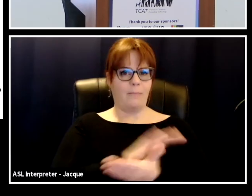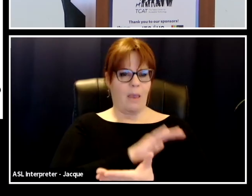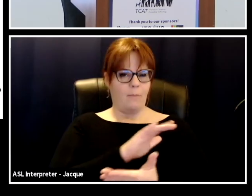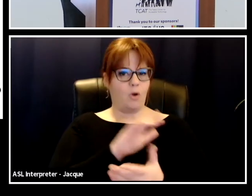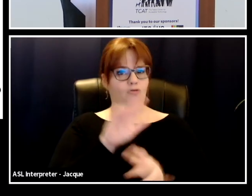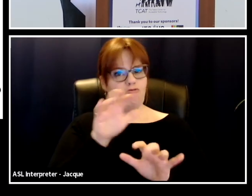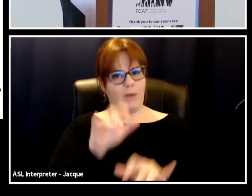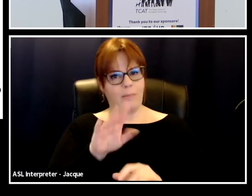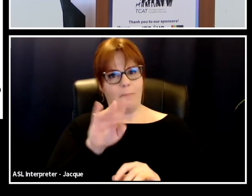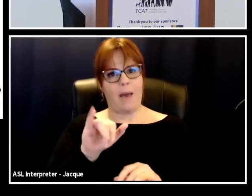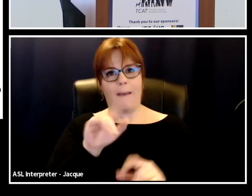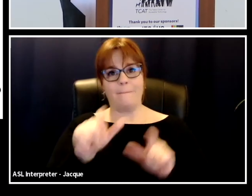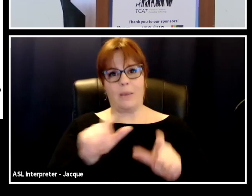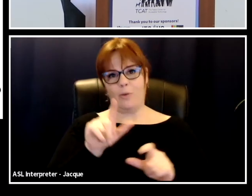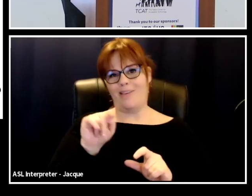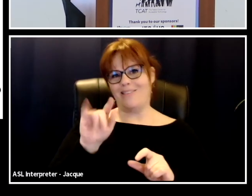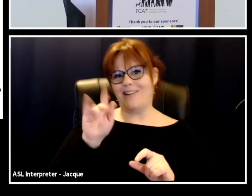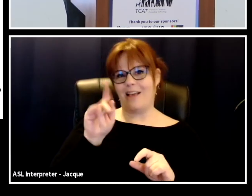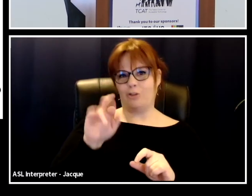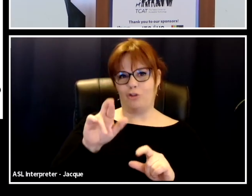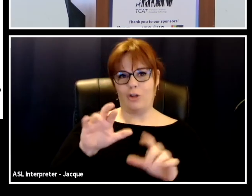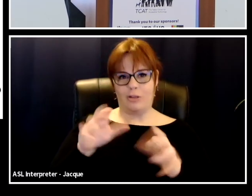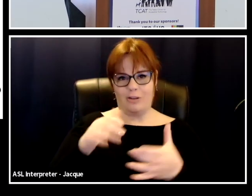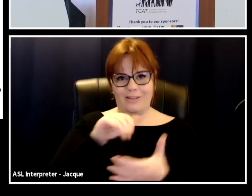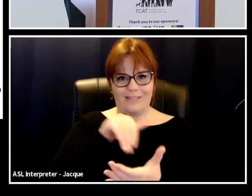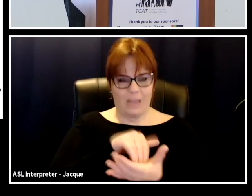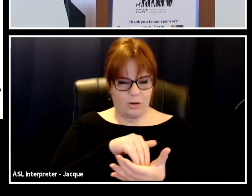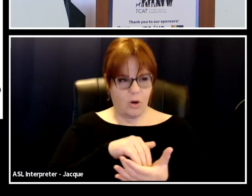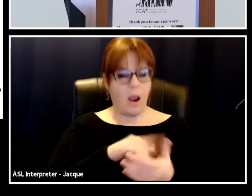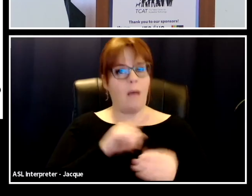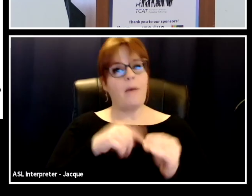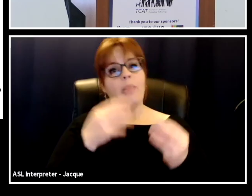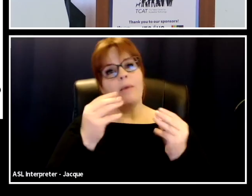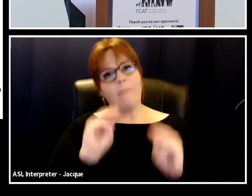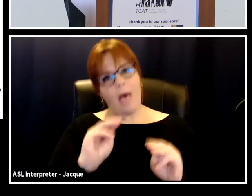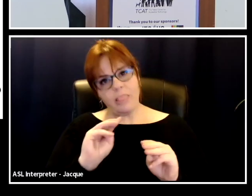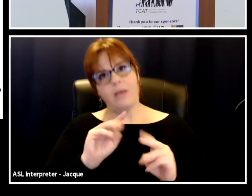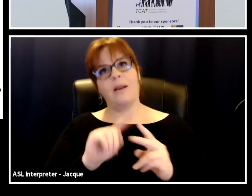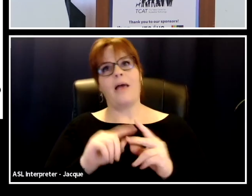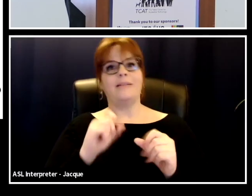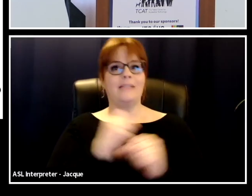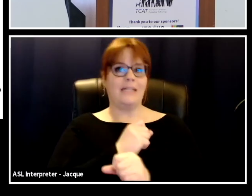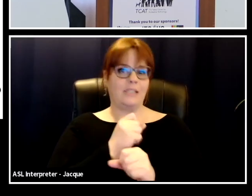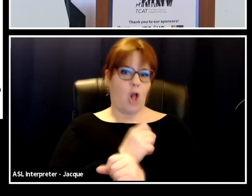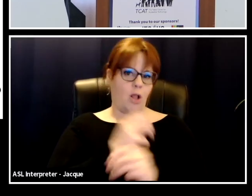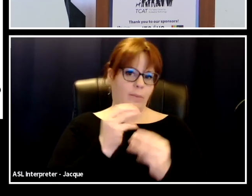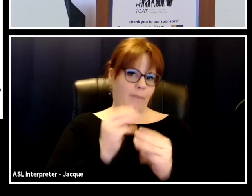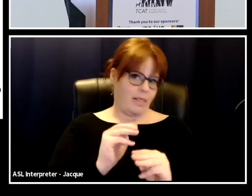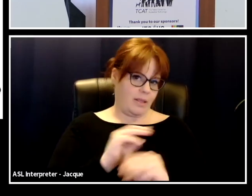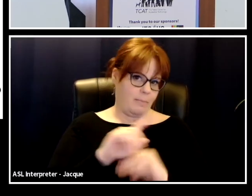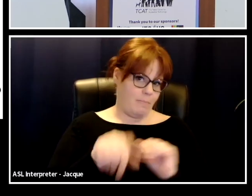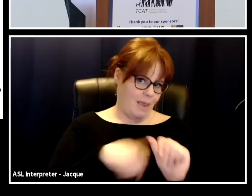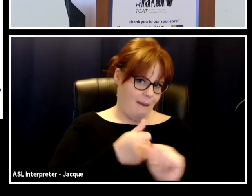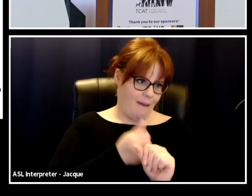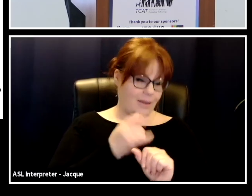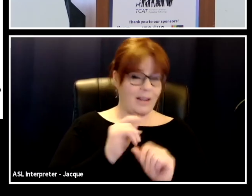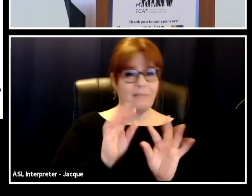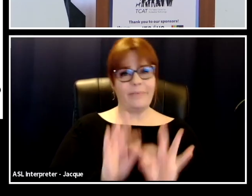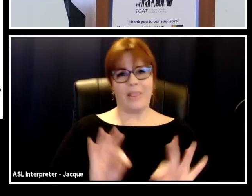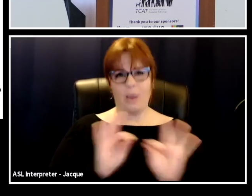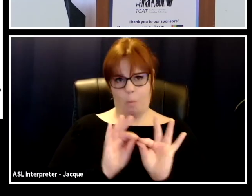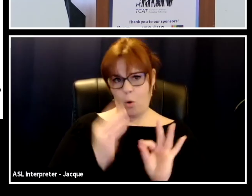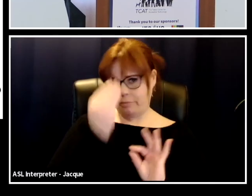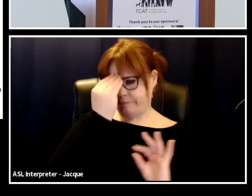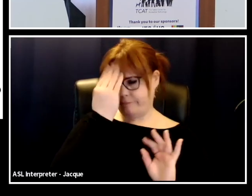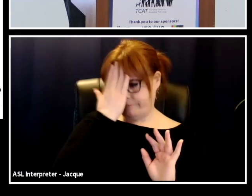Tasker Center and Knott and crew about the methodology and the kind of statistical methodology behind it. But I think the key takeaway is that